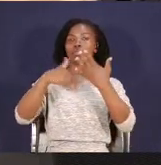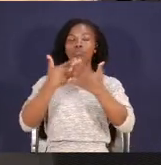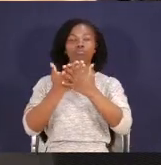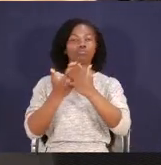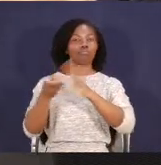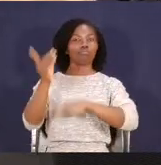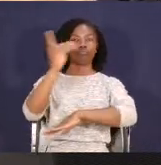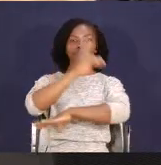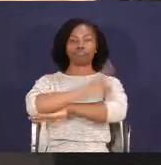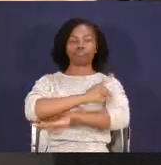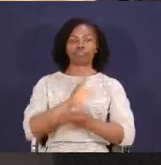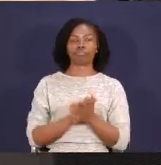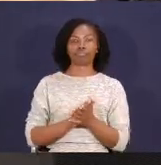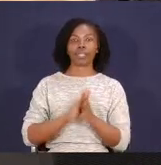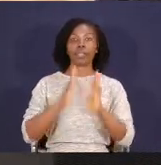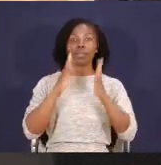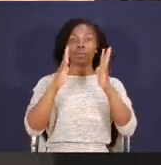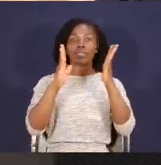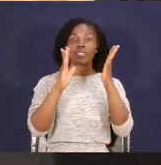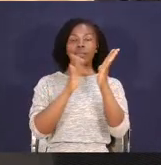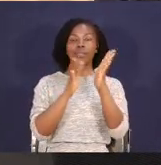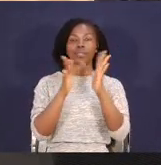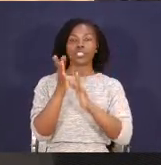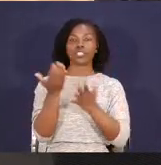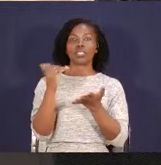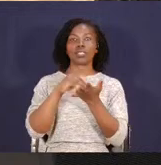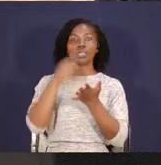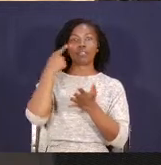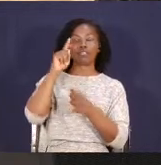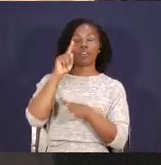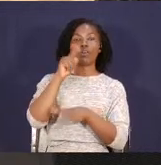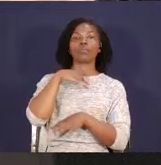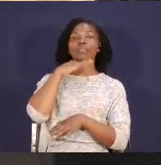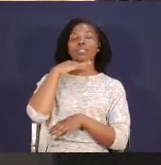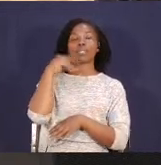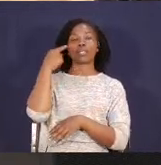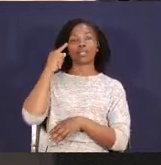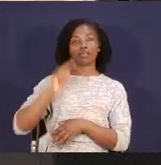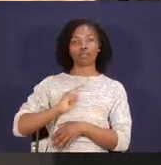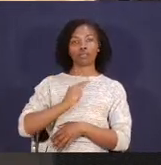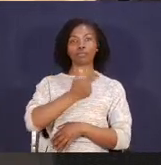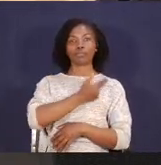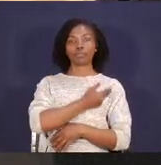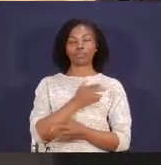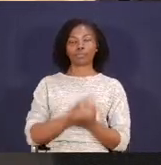way. Let's give another hand to Jesus for what he did for us.